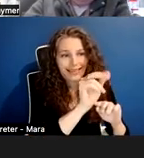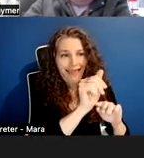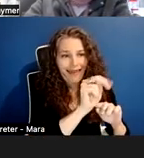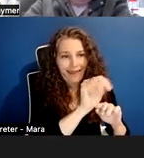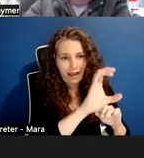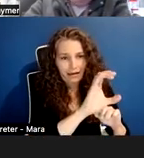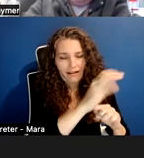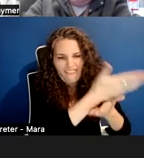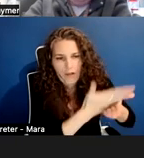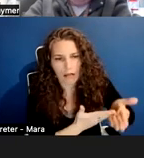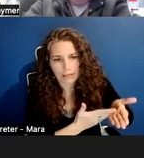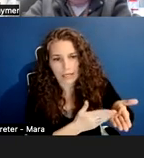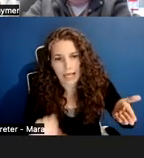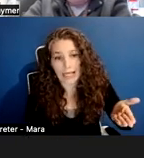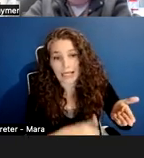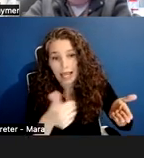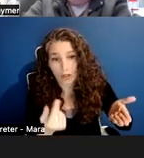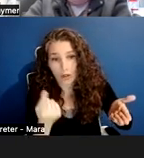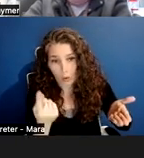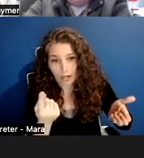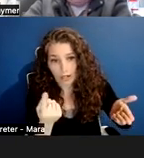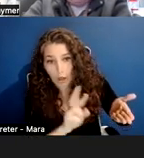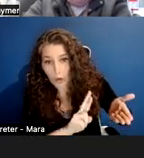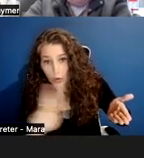another fault going up to the right,